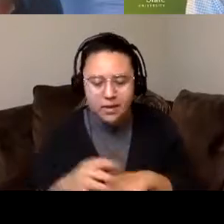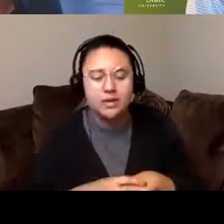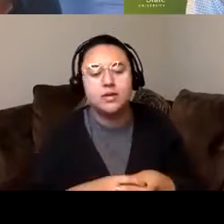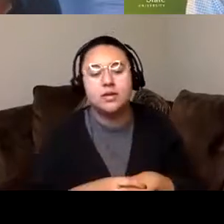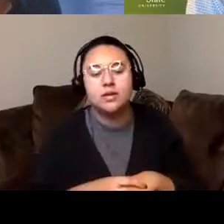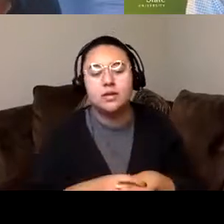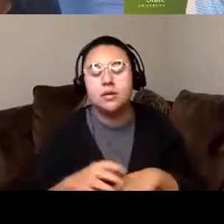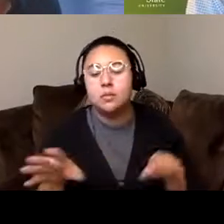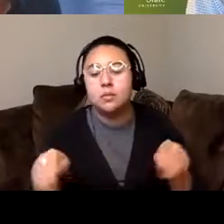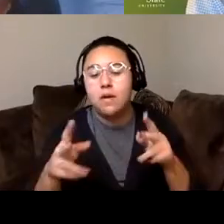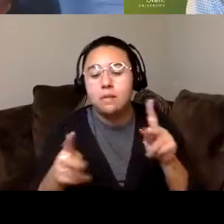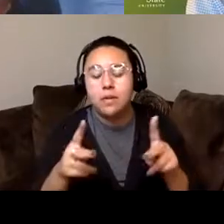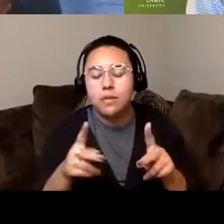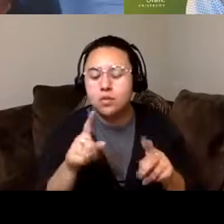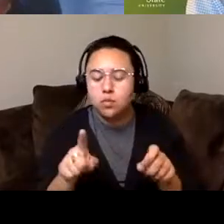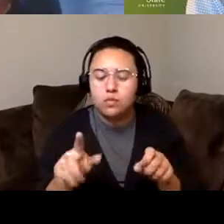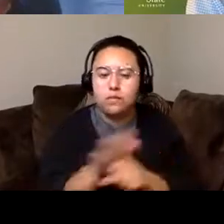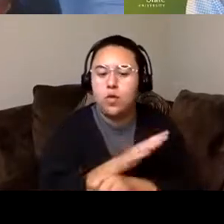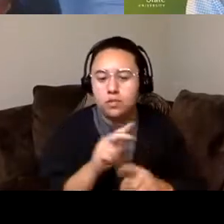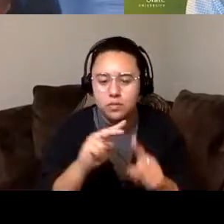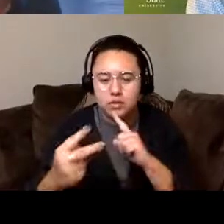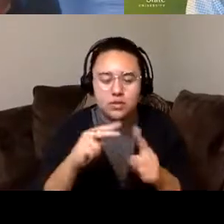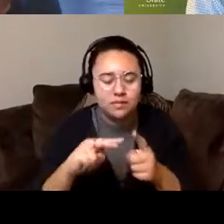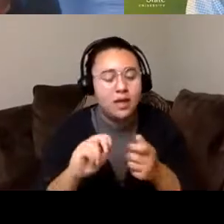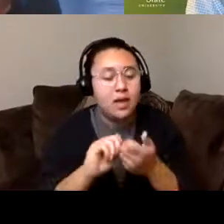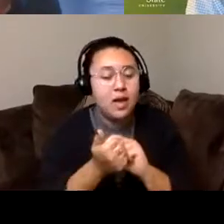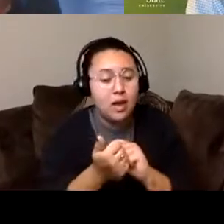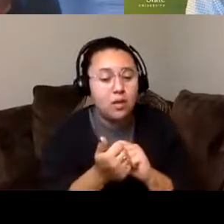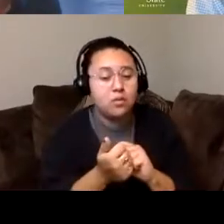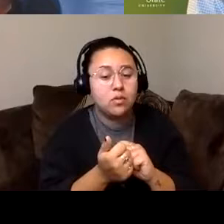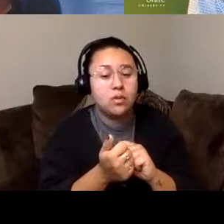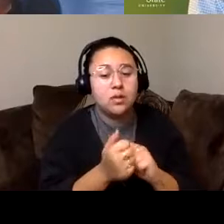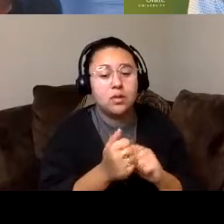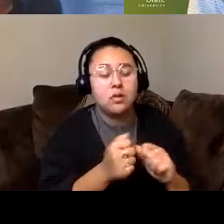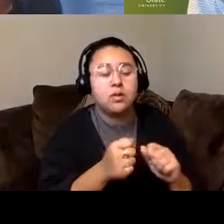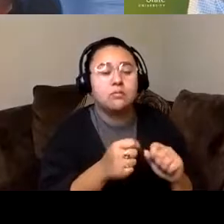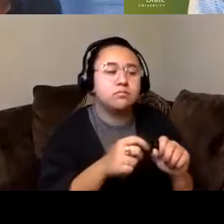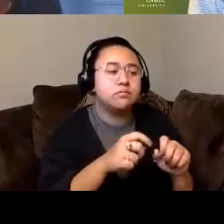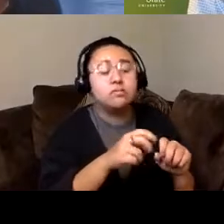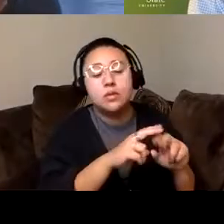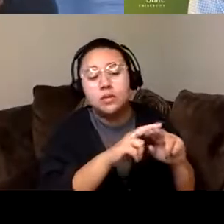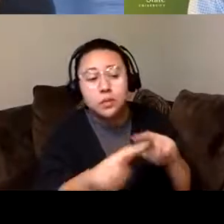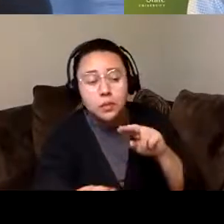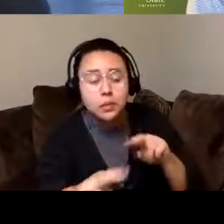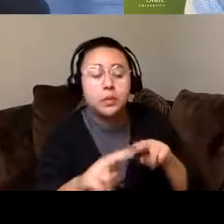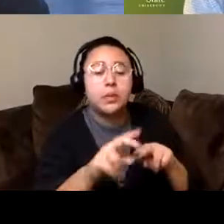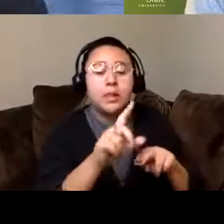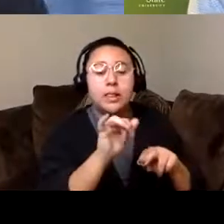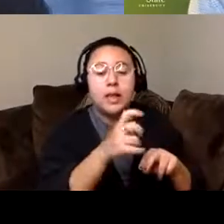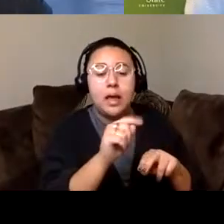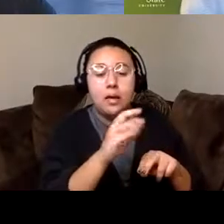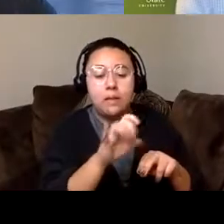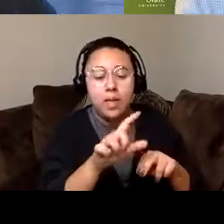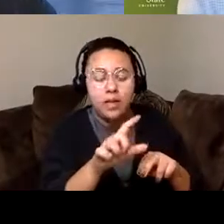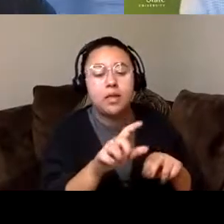360 degree view of how they can, you know, go from the light rail in South Lake Union and take a bike ride through